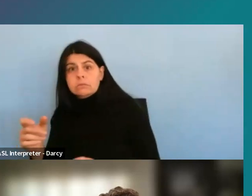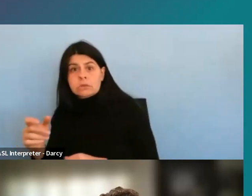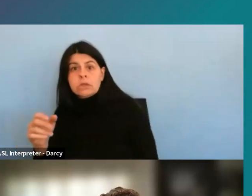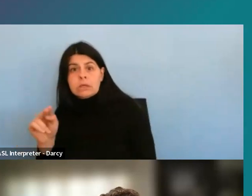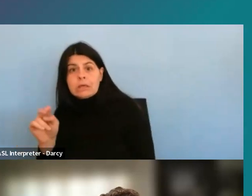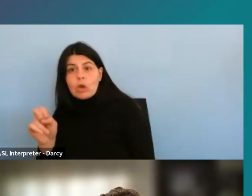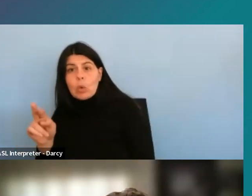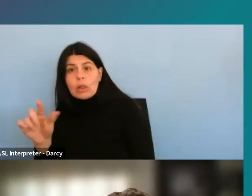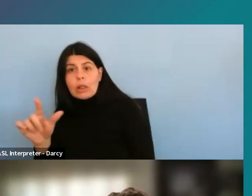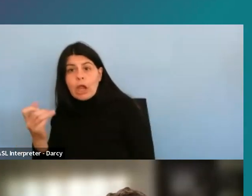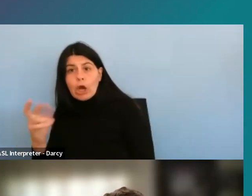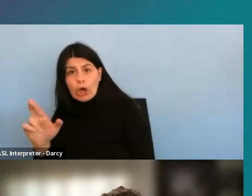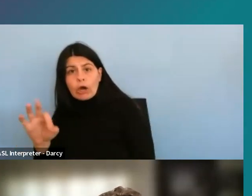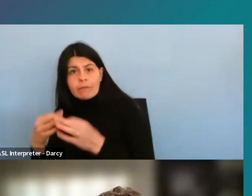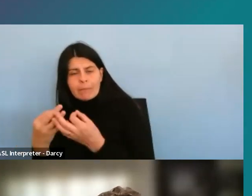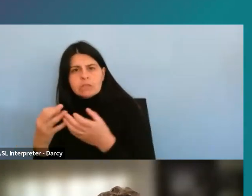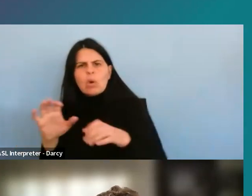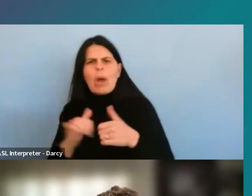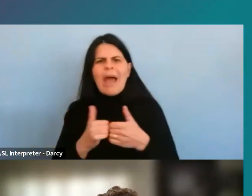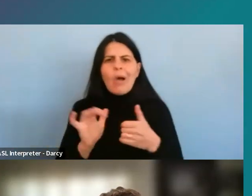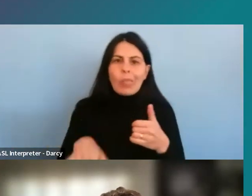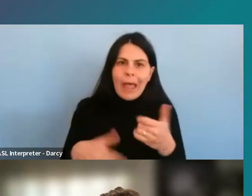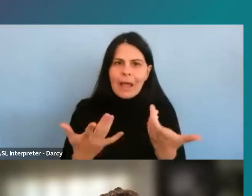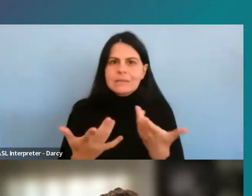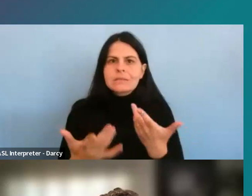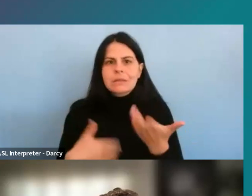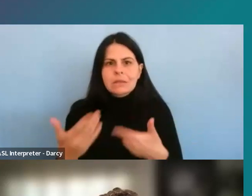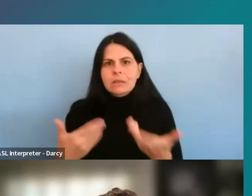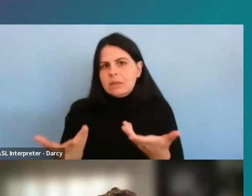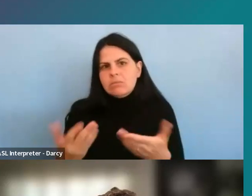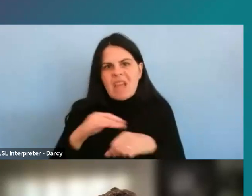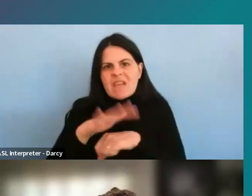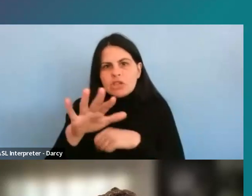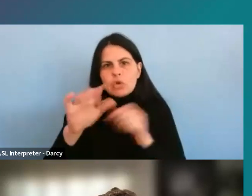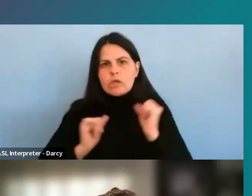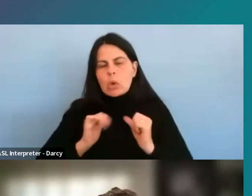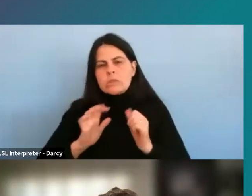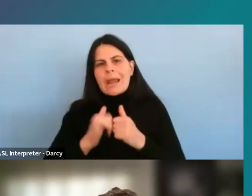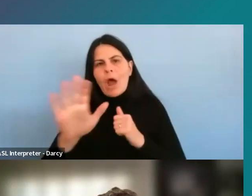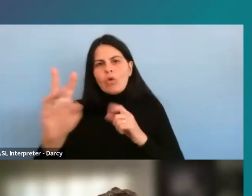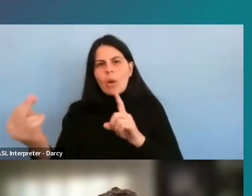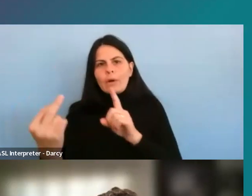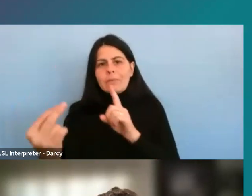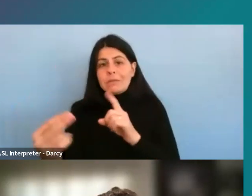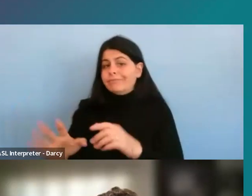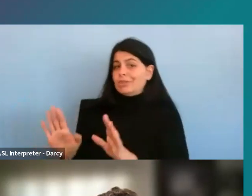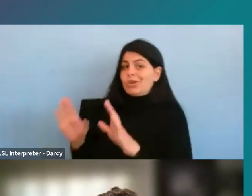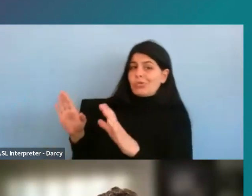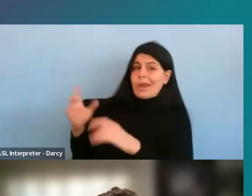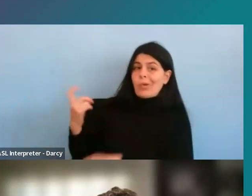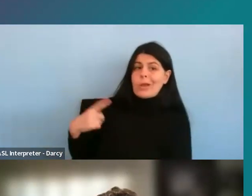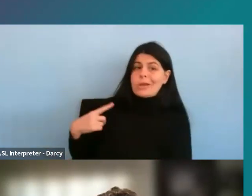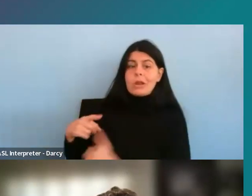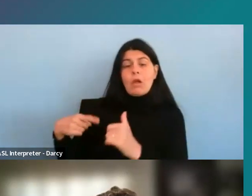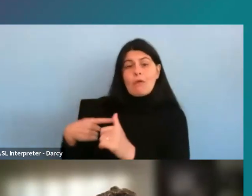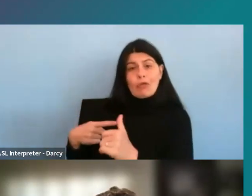its way through, you know, your shows and how you look at it? It's a great question. The first thing